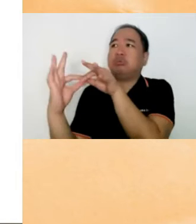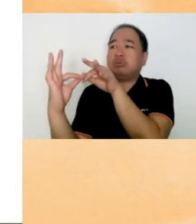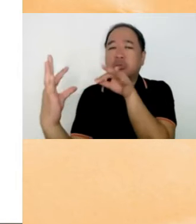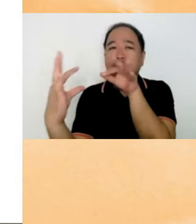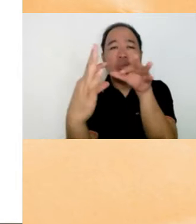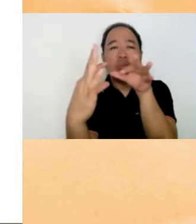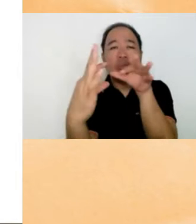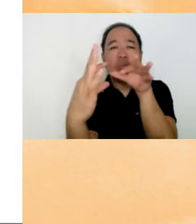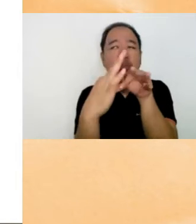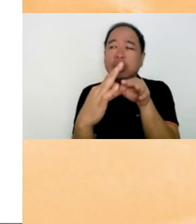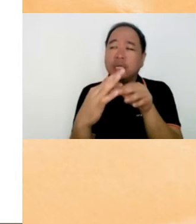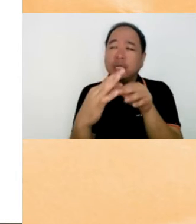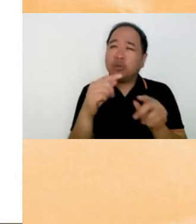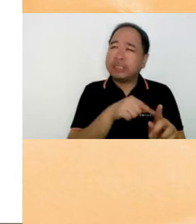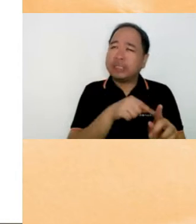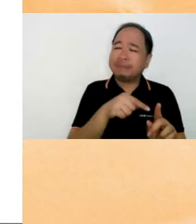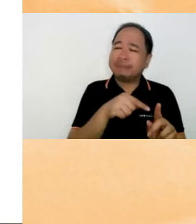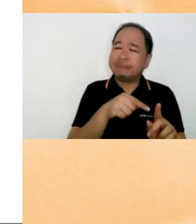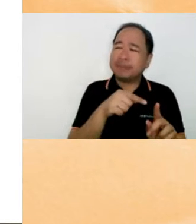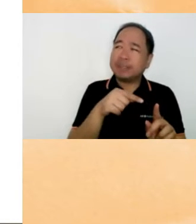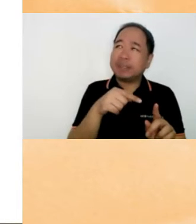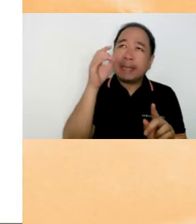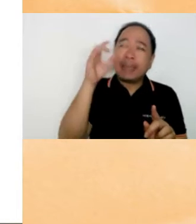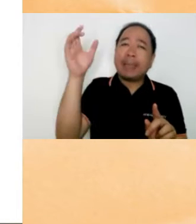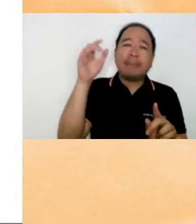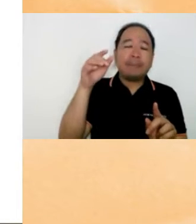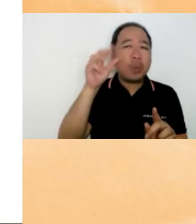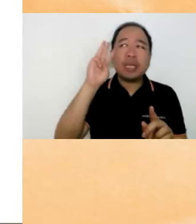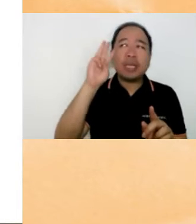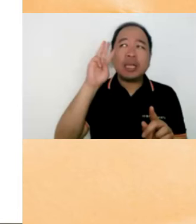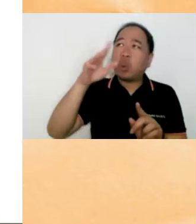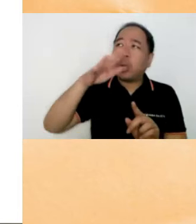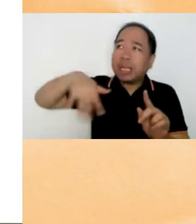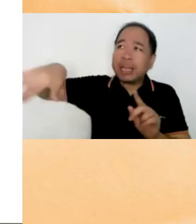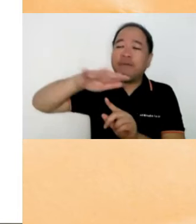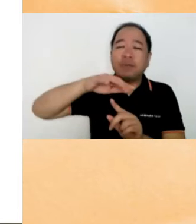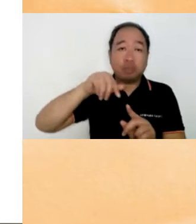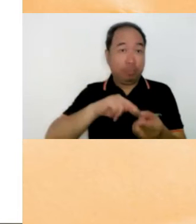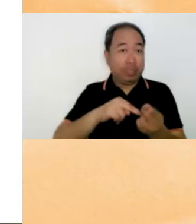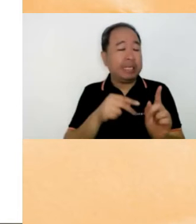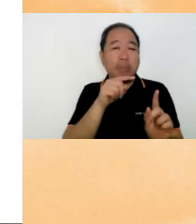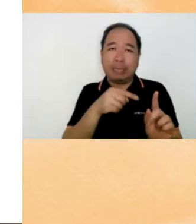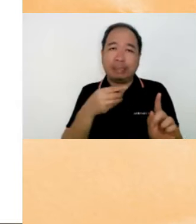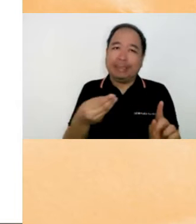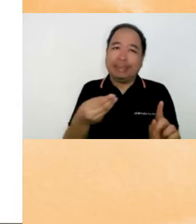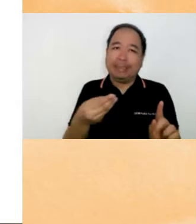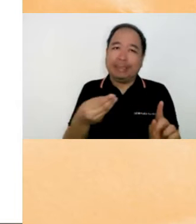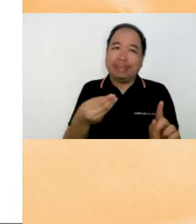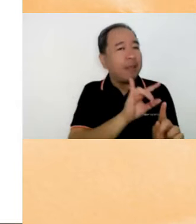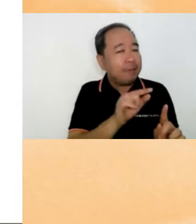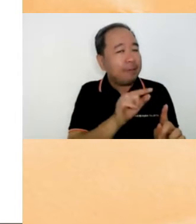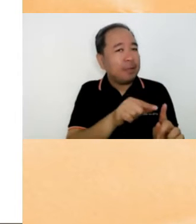like, child needs to be cared for, to be loved, to be stimulated, to have pleasurable moments with the